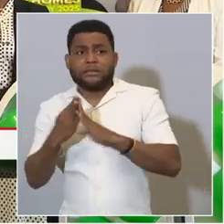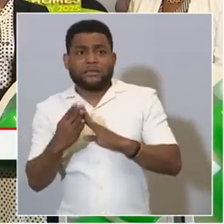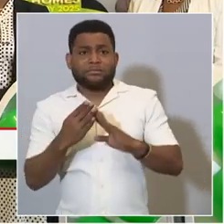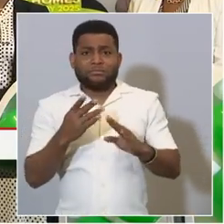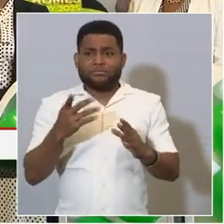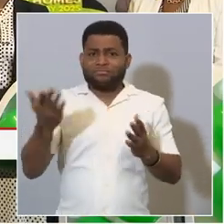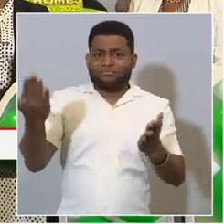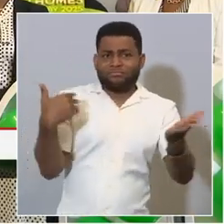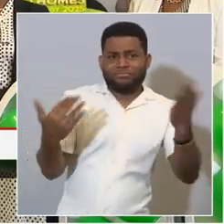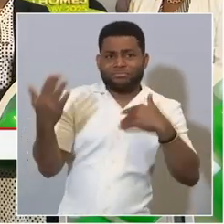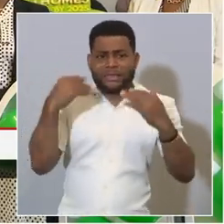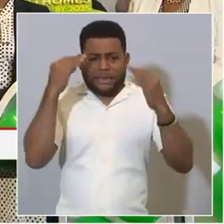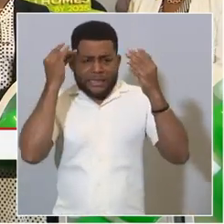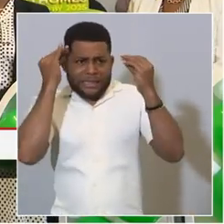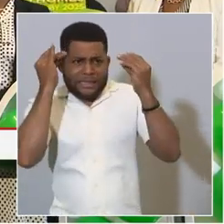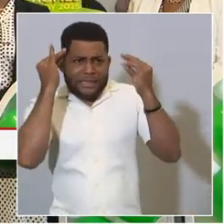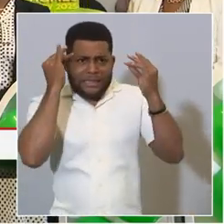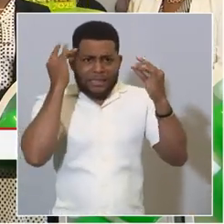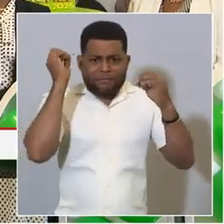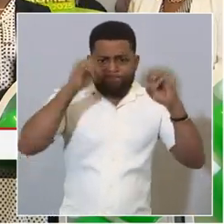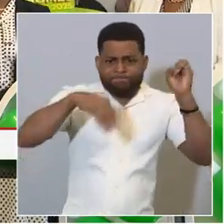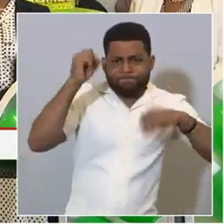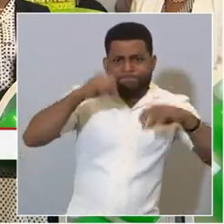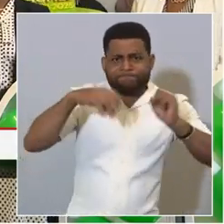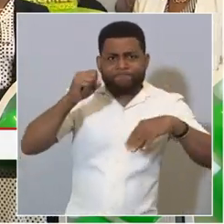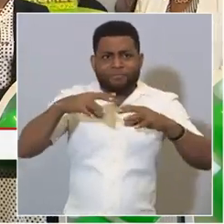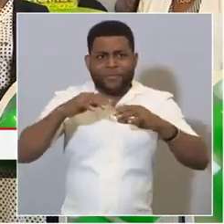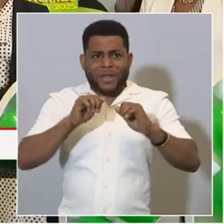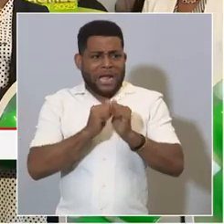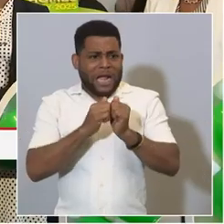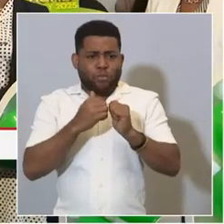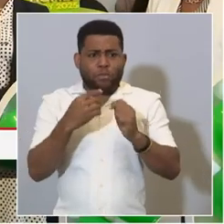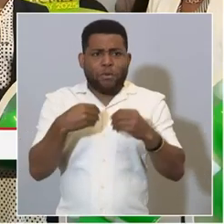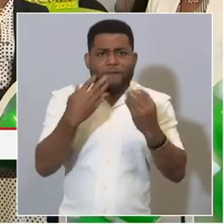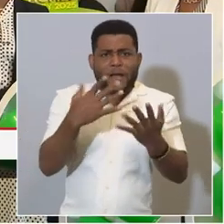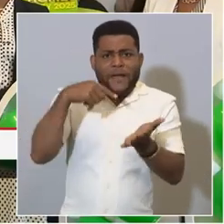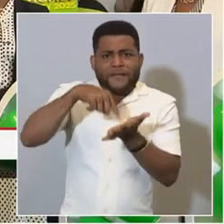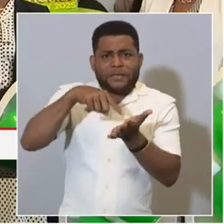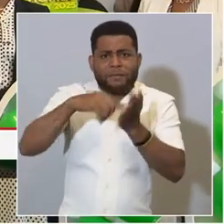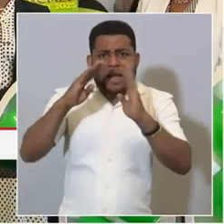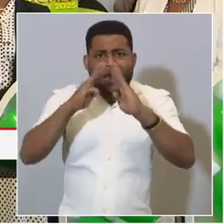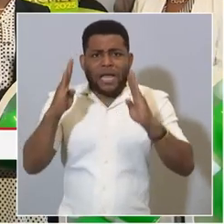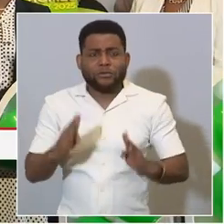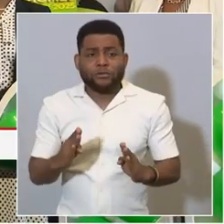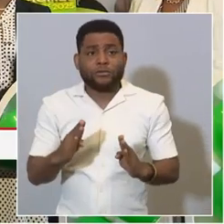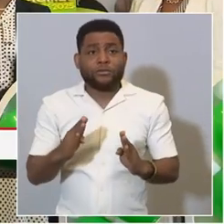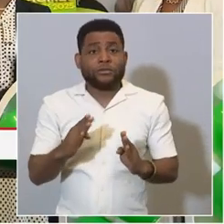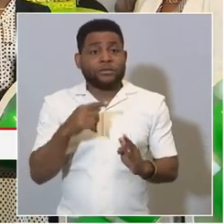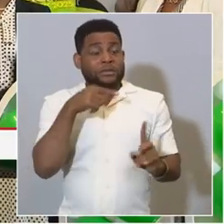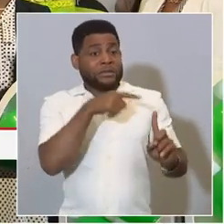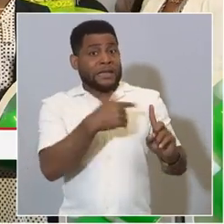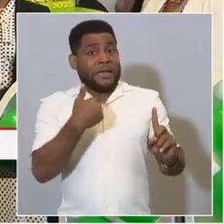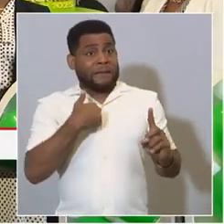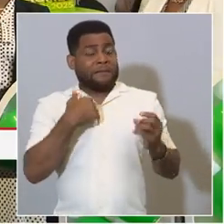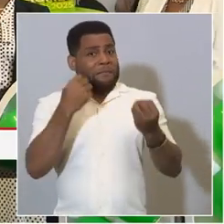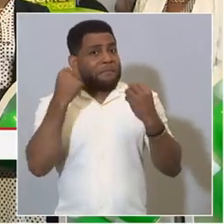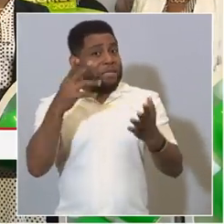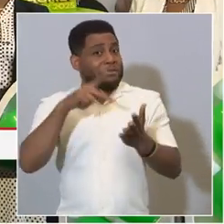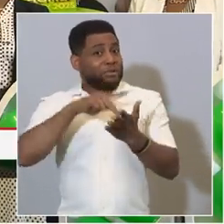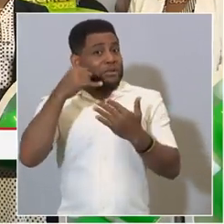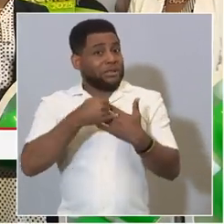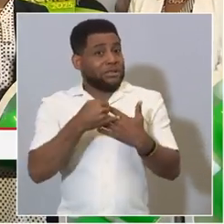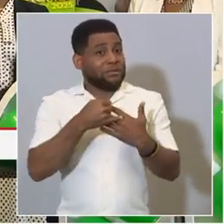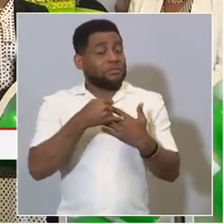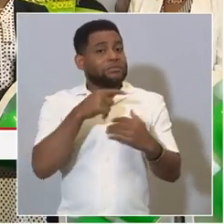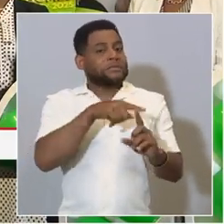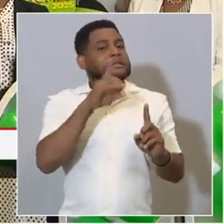residents. She has moved major transformational projects all across the city. She listed some of them, but I want to add just a tiny bit of color